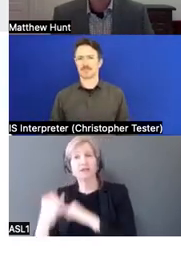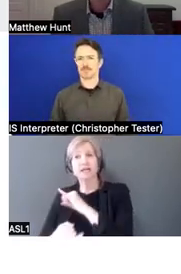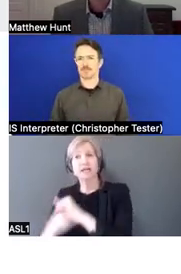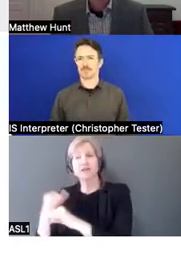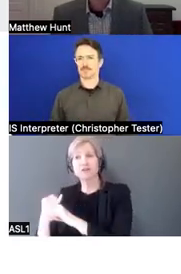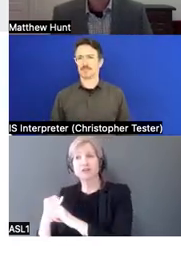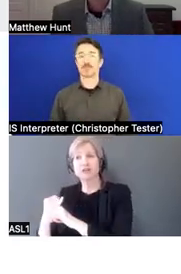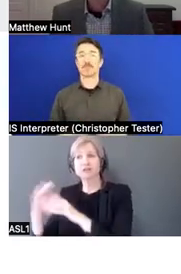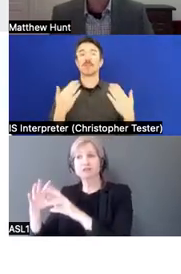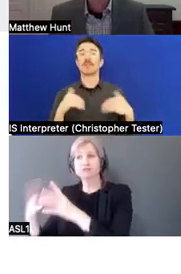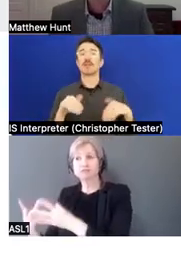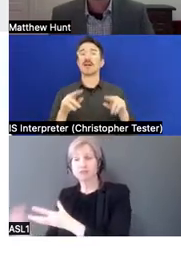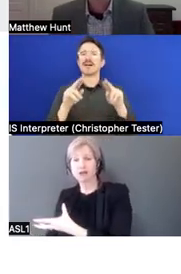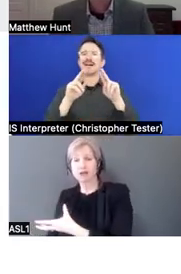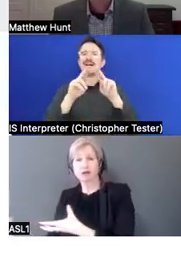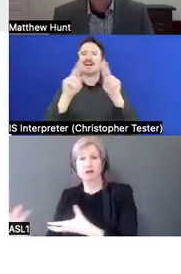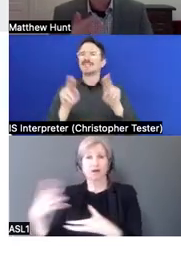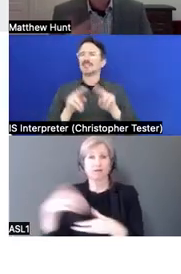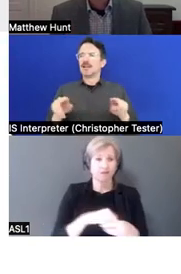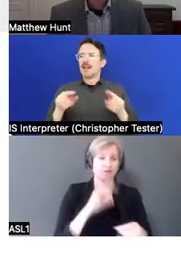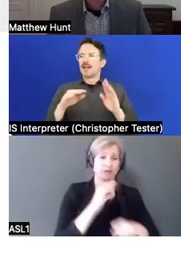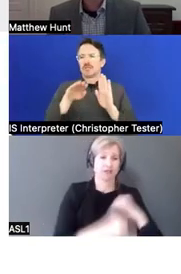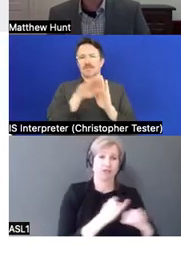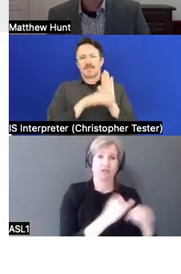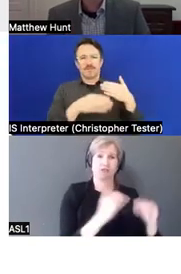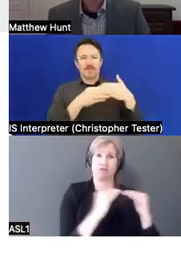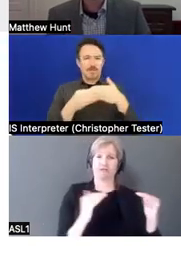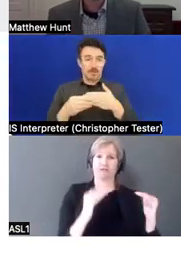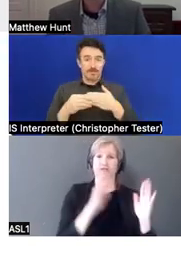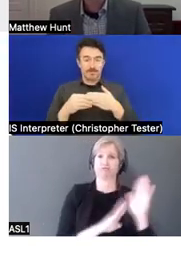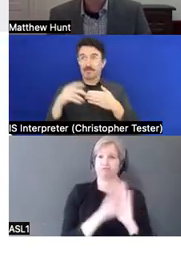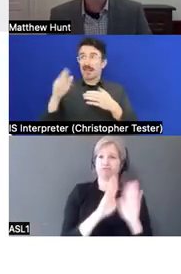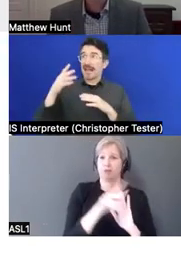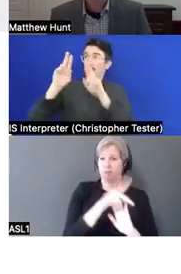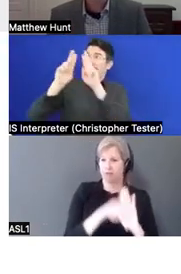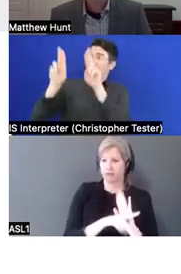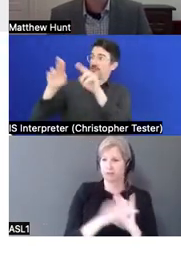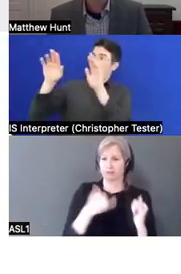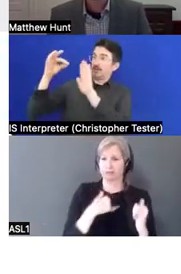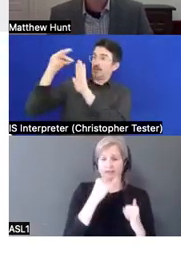integrated in national level policymaking. And the final slide, please.